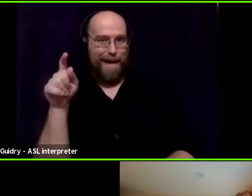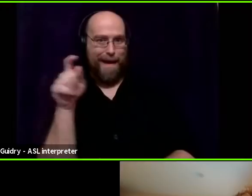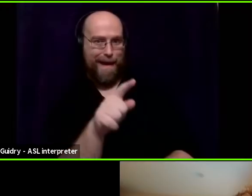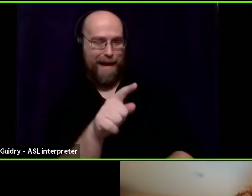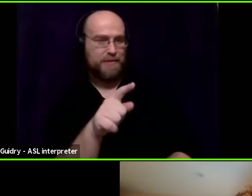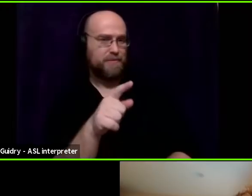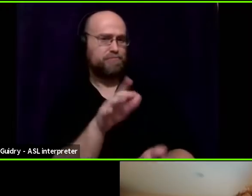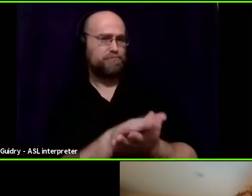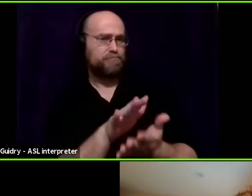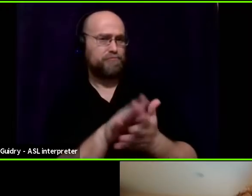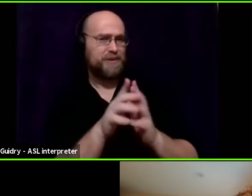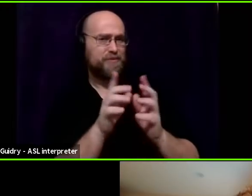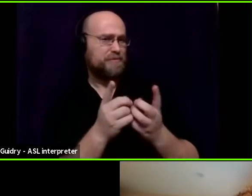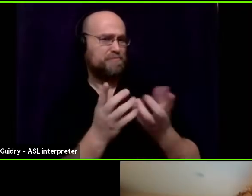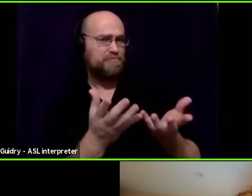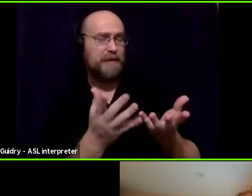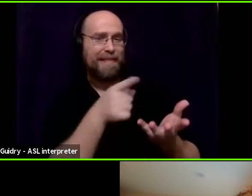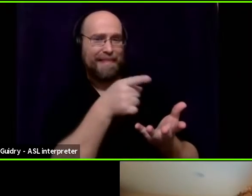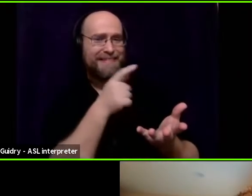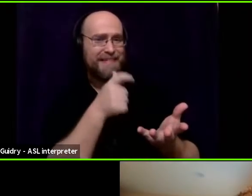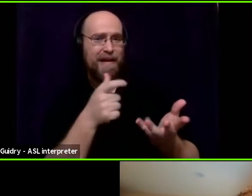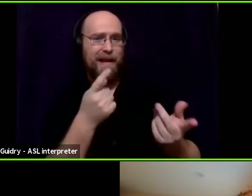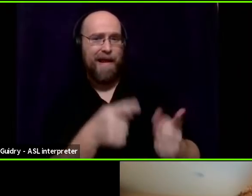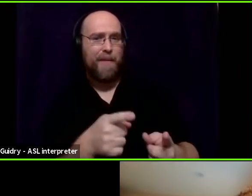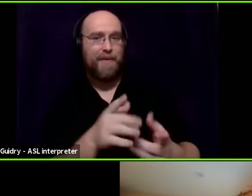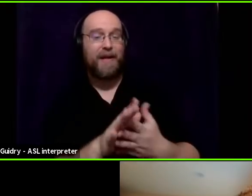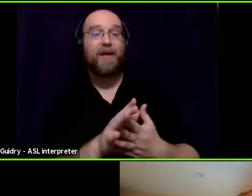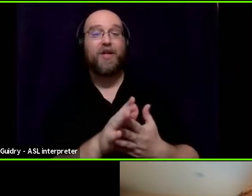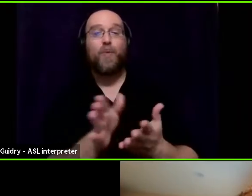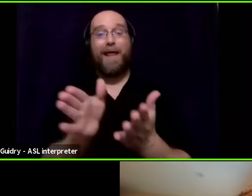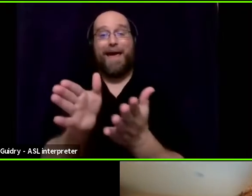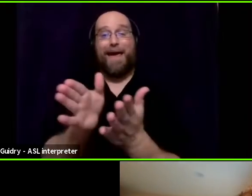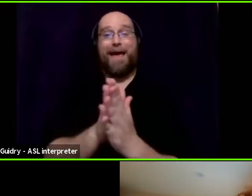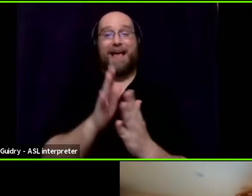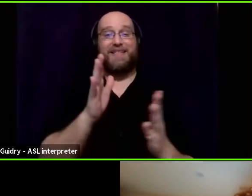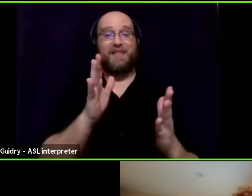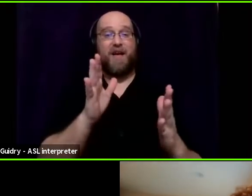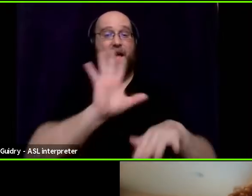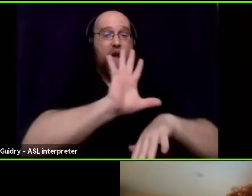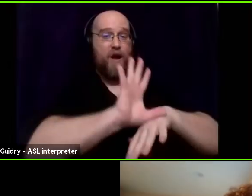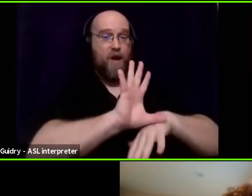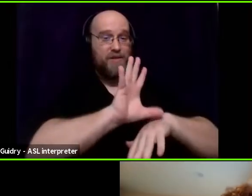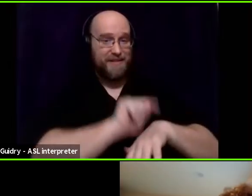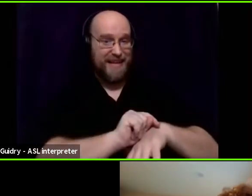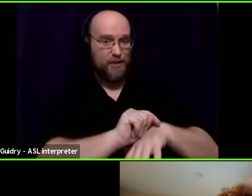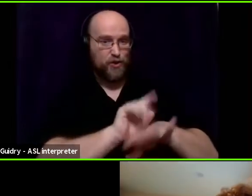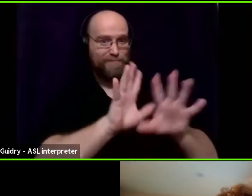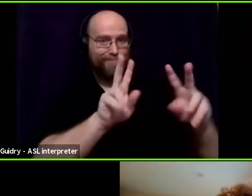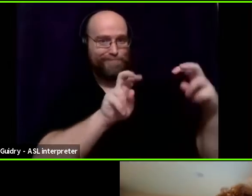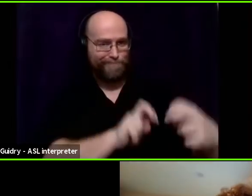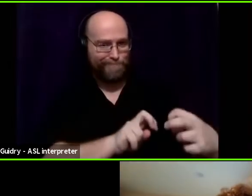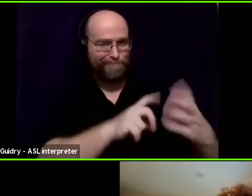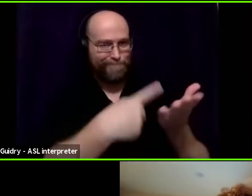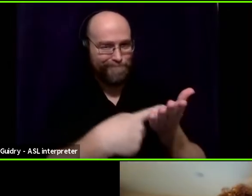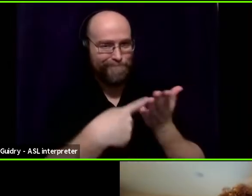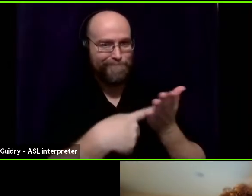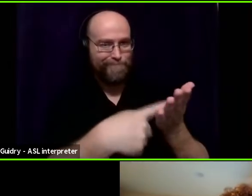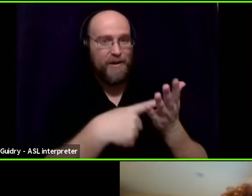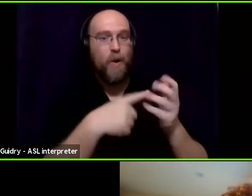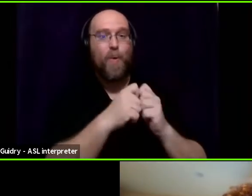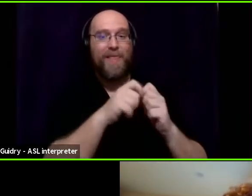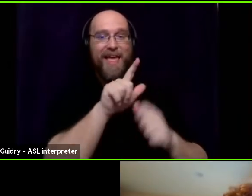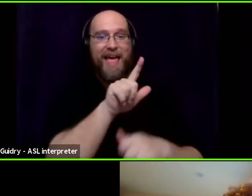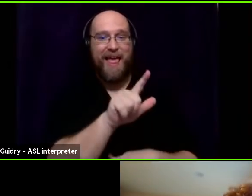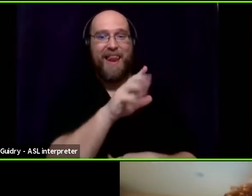not happening, then we would ask for that consultation with L&I. We'd ask the district to get a consultation with